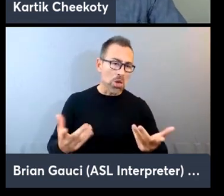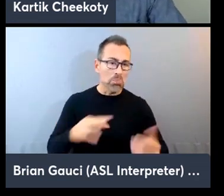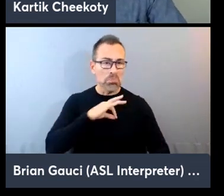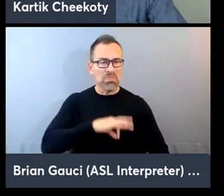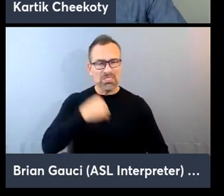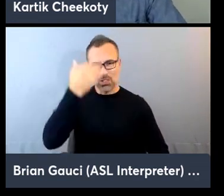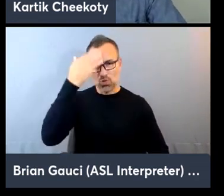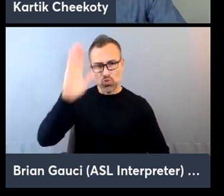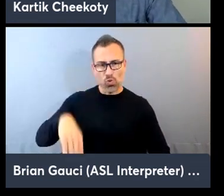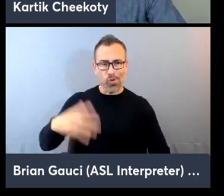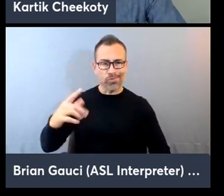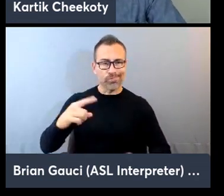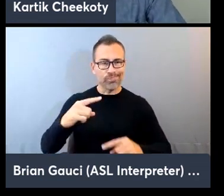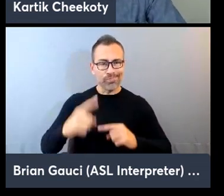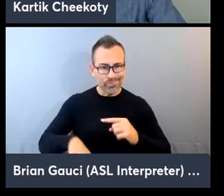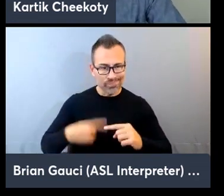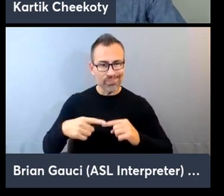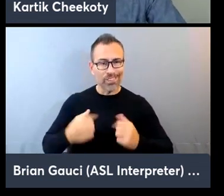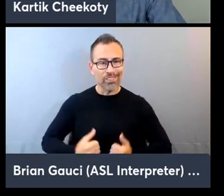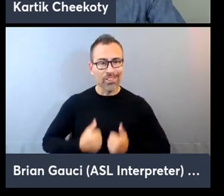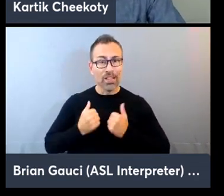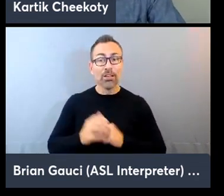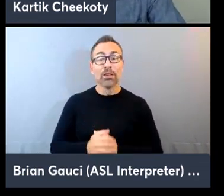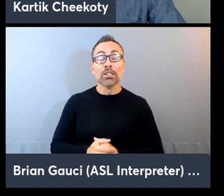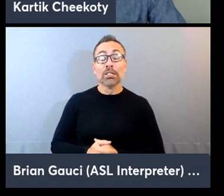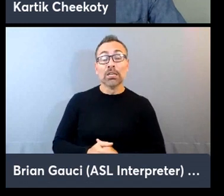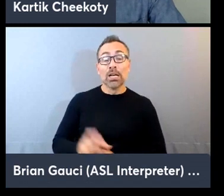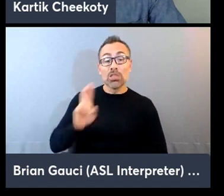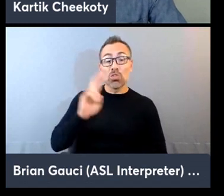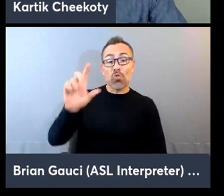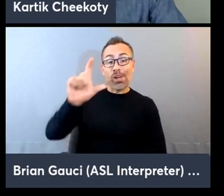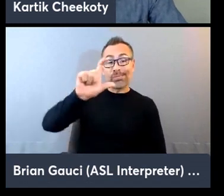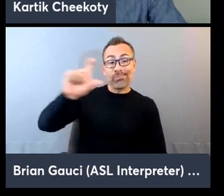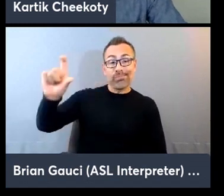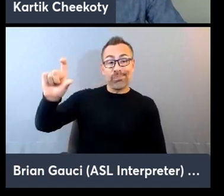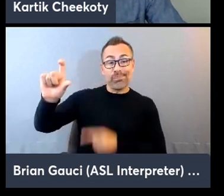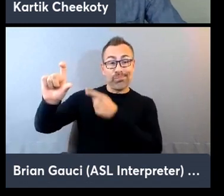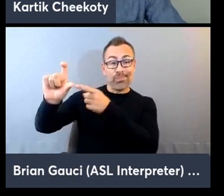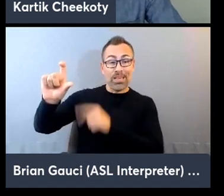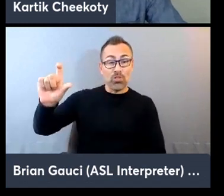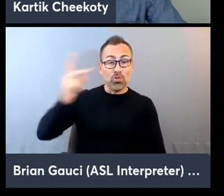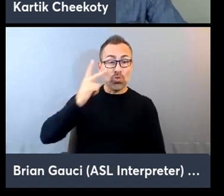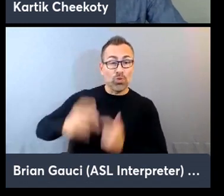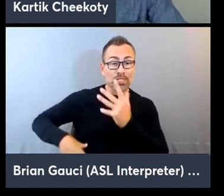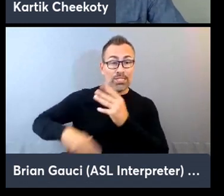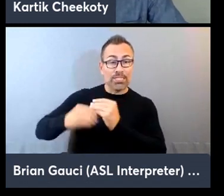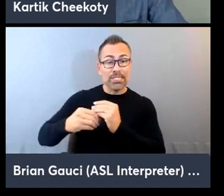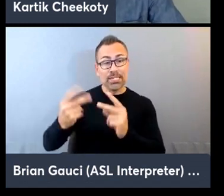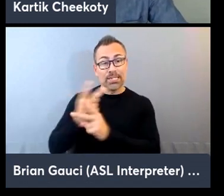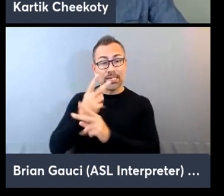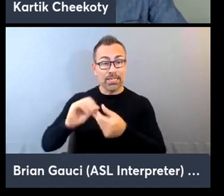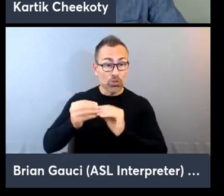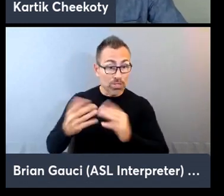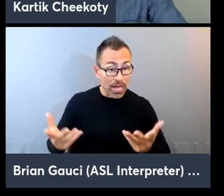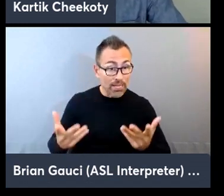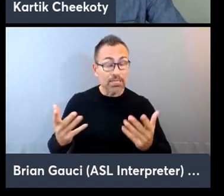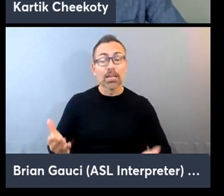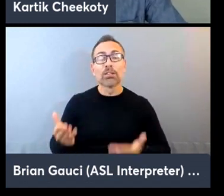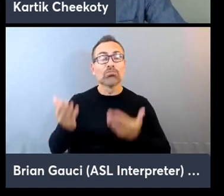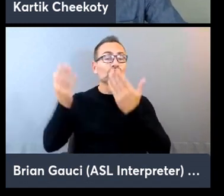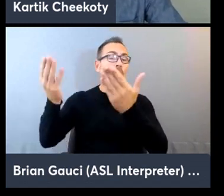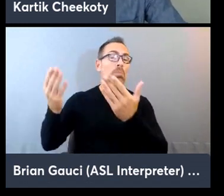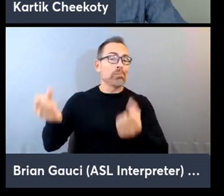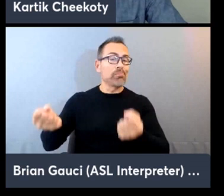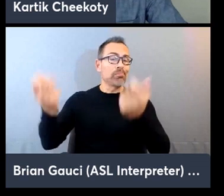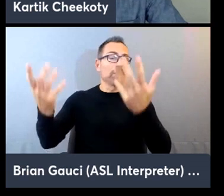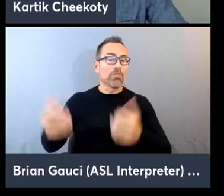On the top right in the overview panel, you'll see additional stats such as number of recommendations that you've rejected or